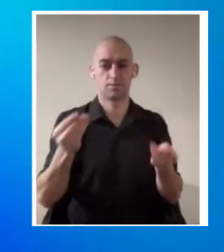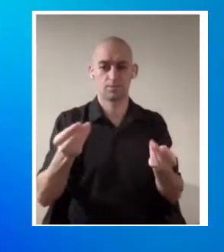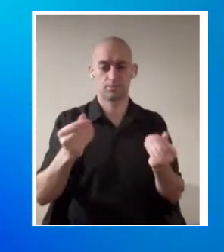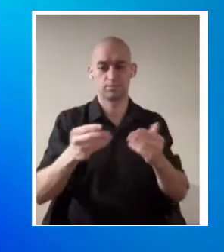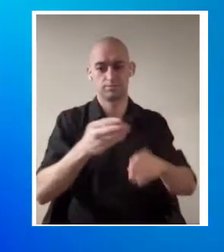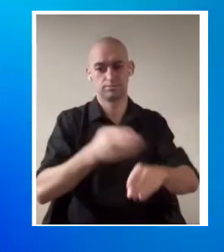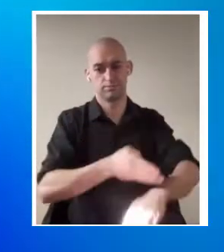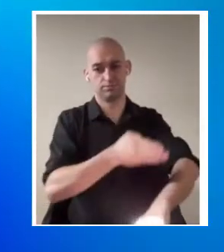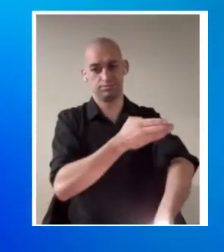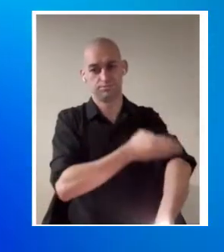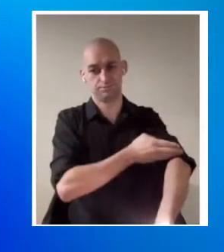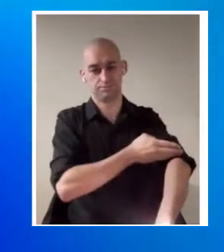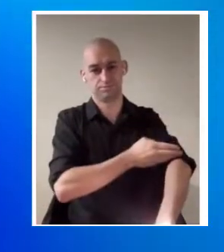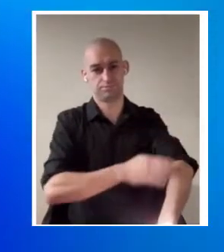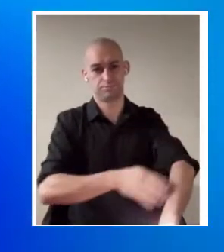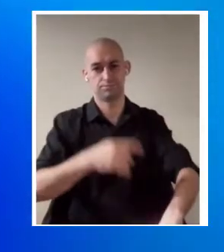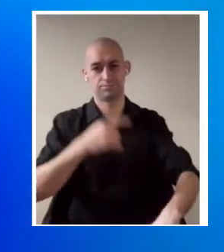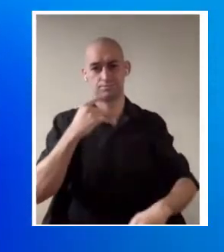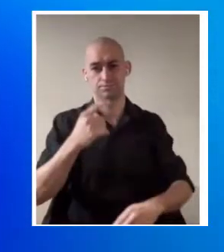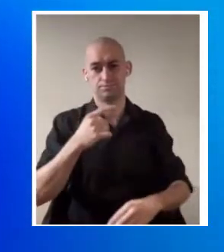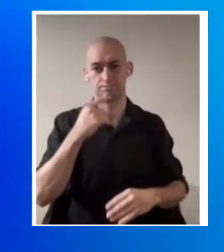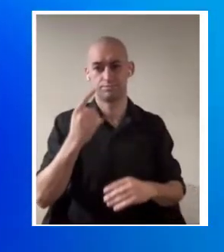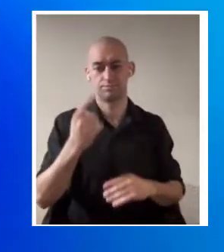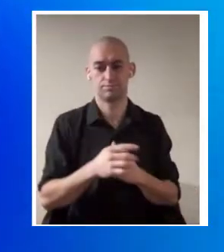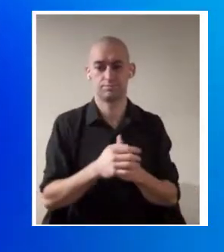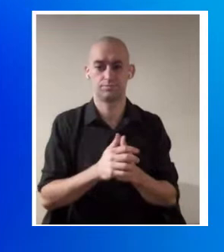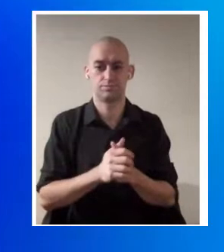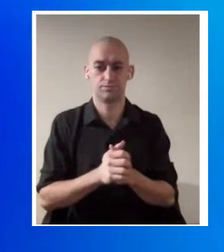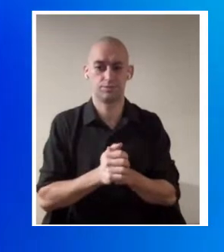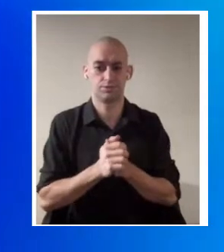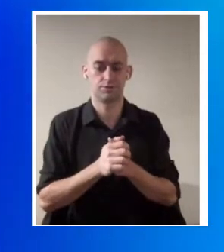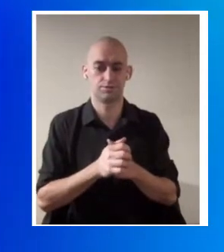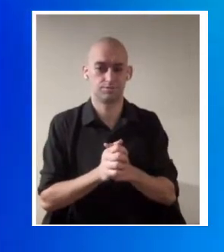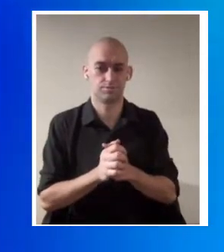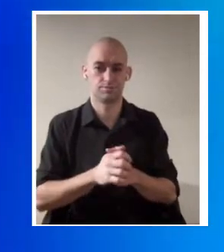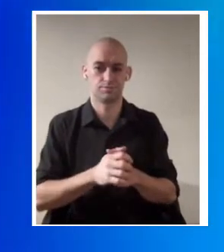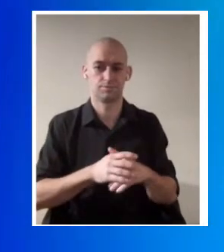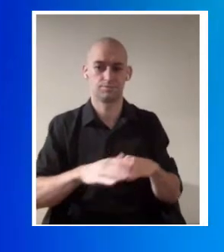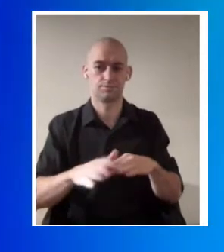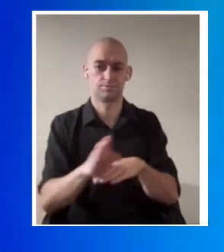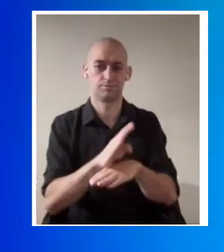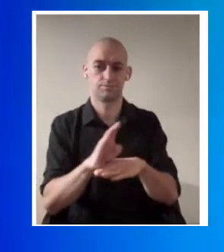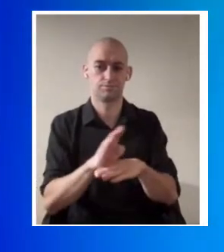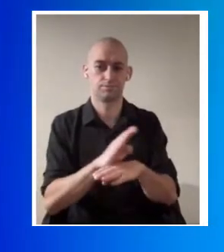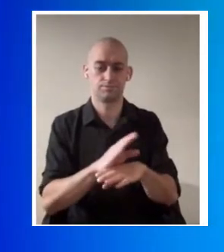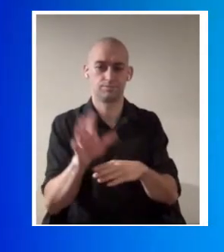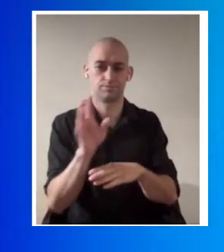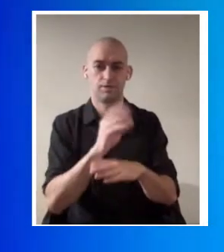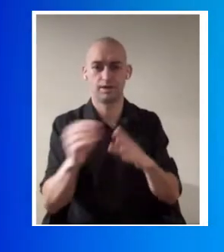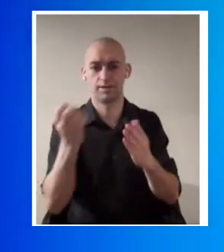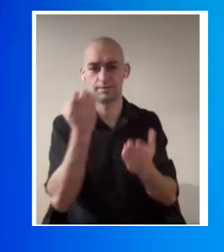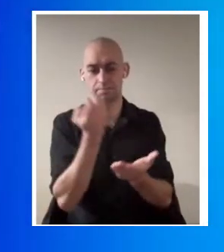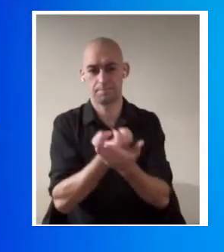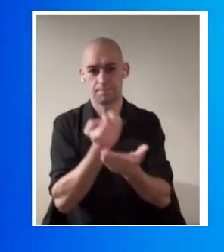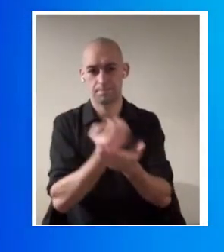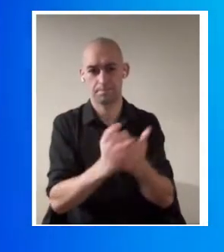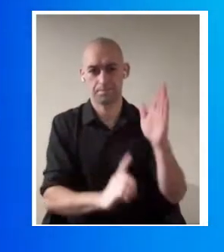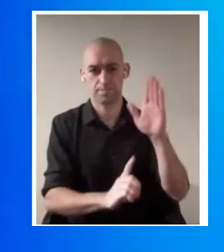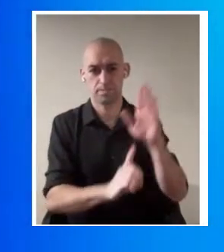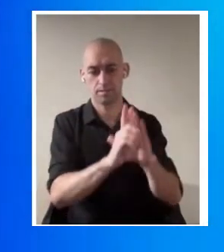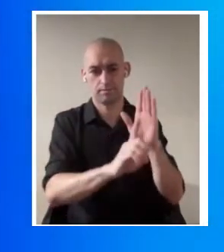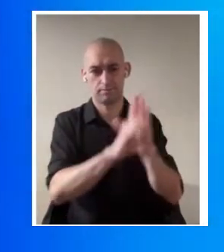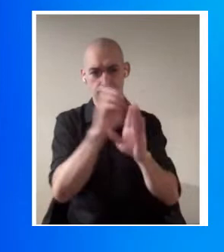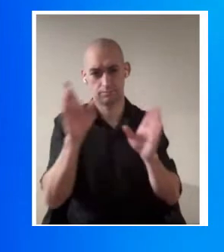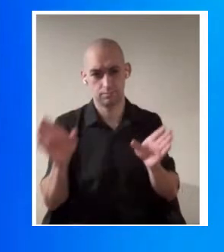improvements, public facilities, public services, and economic development activities.